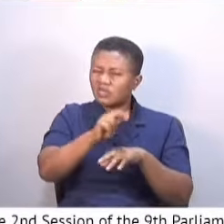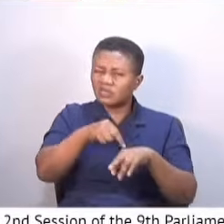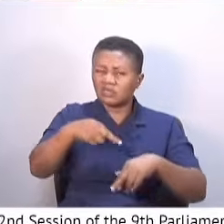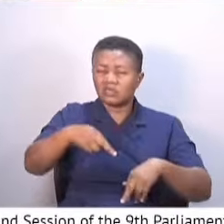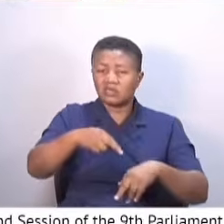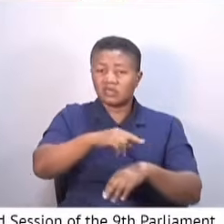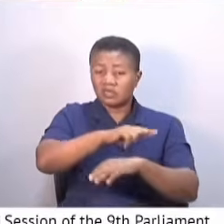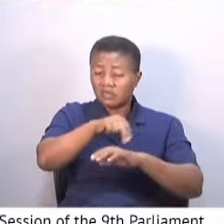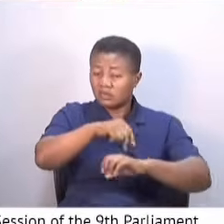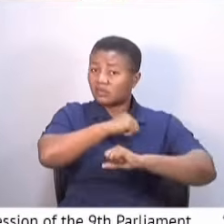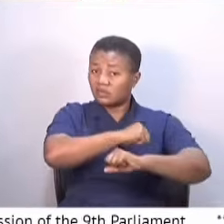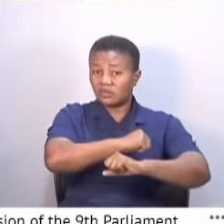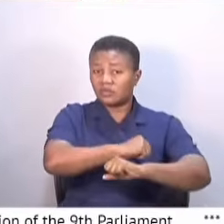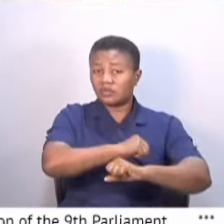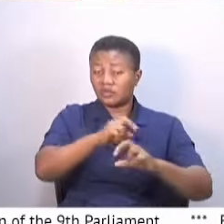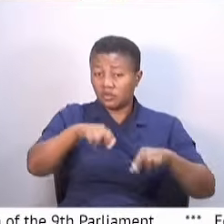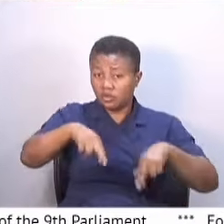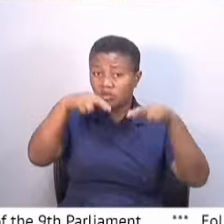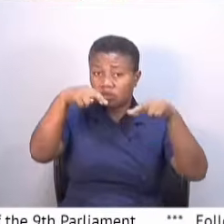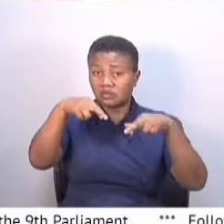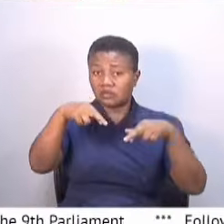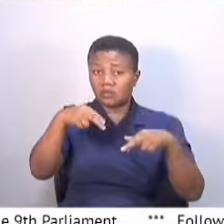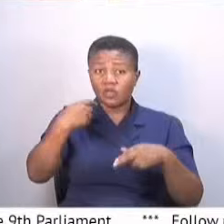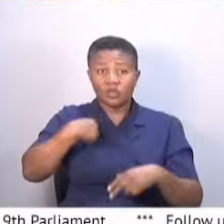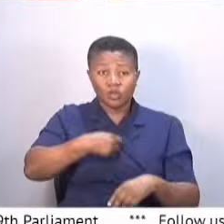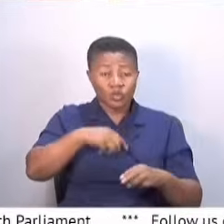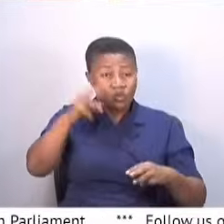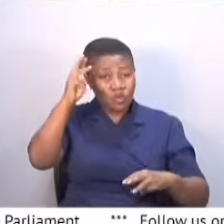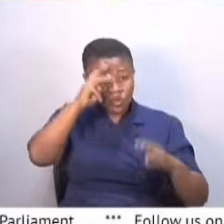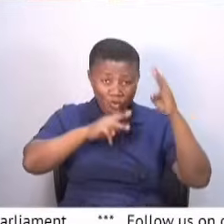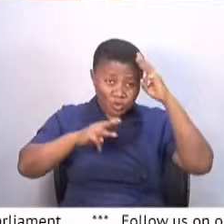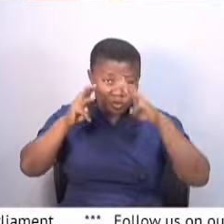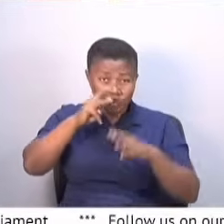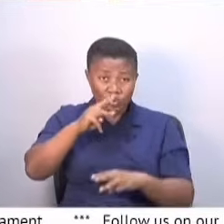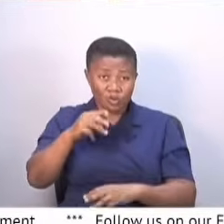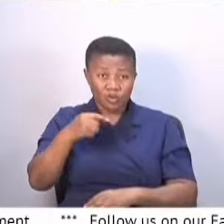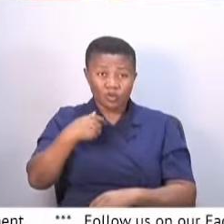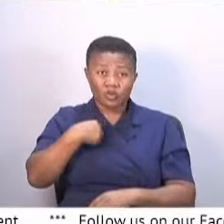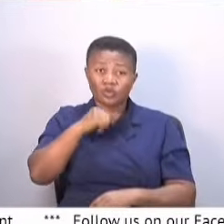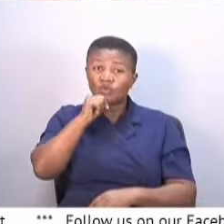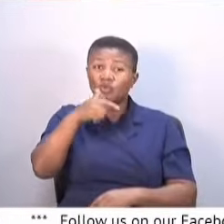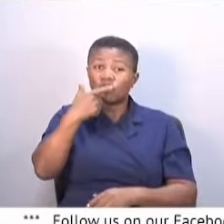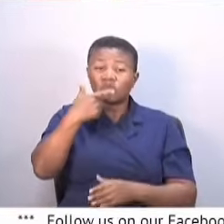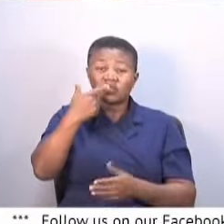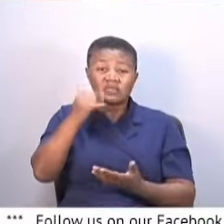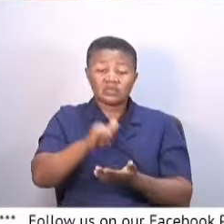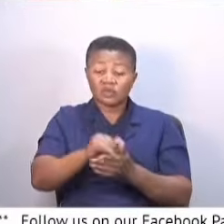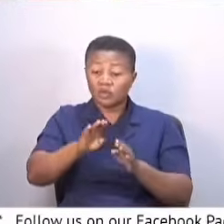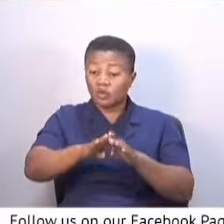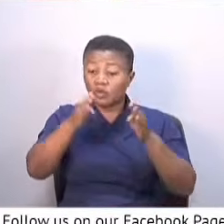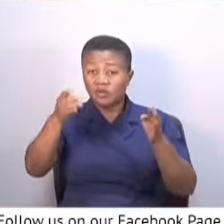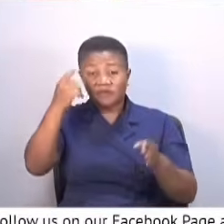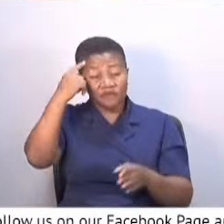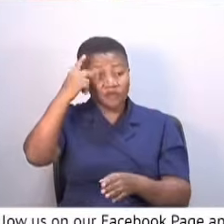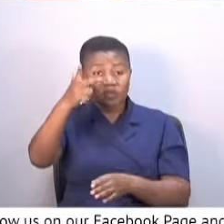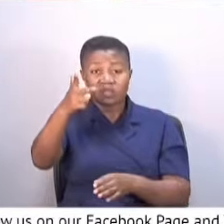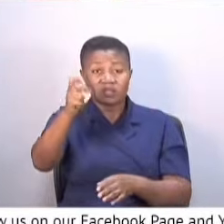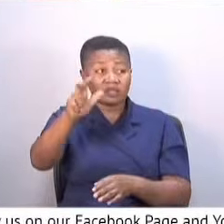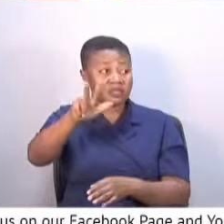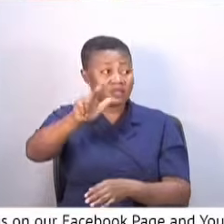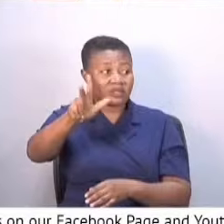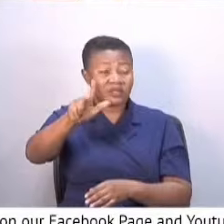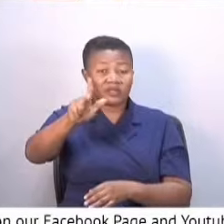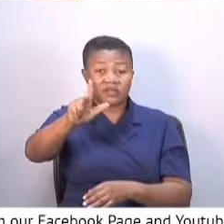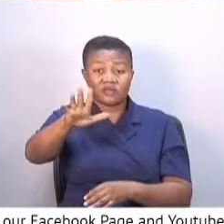problem. And we are worried. We did not tell them that we were going to open it up to 35 years. We did not tell them that they